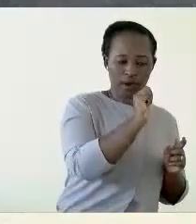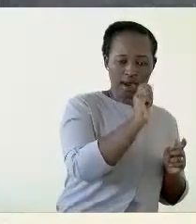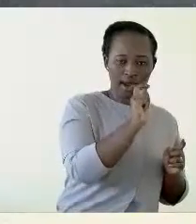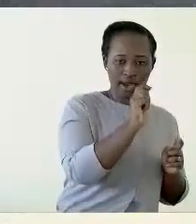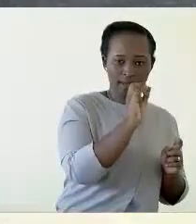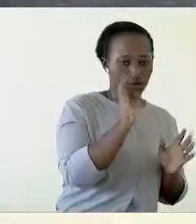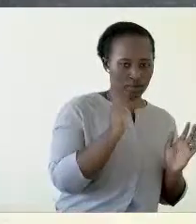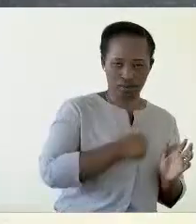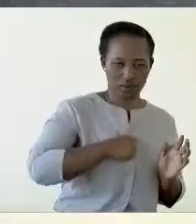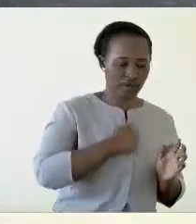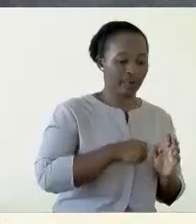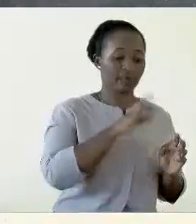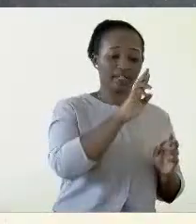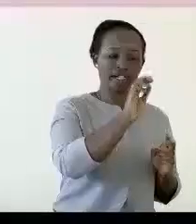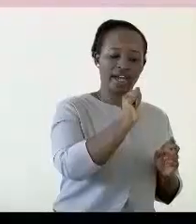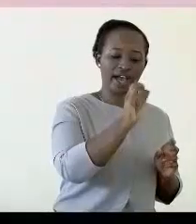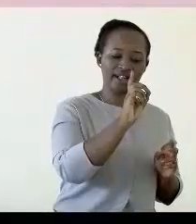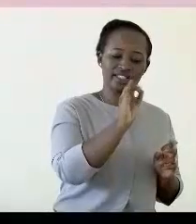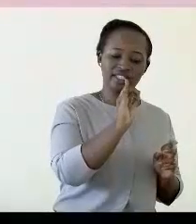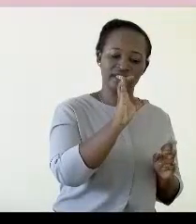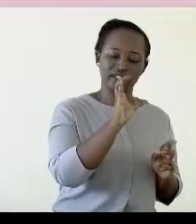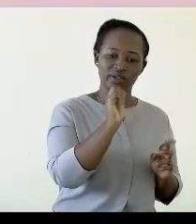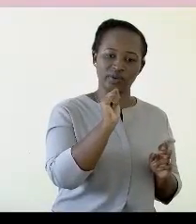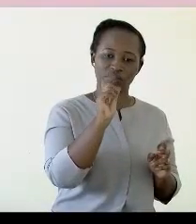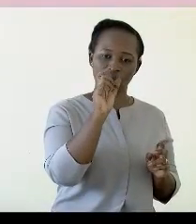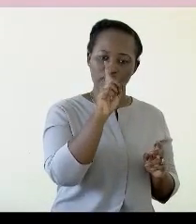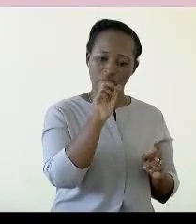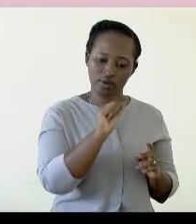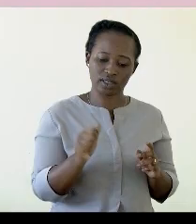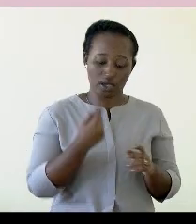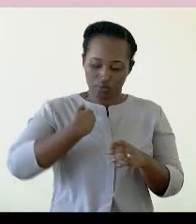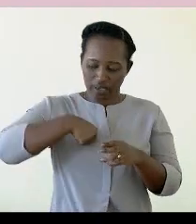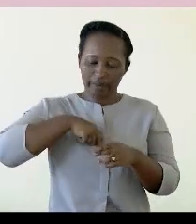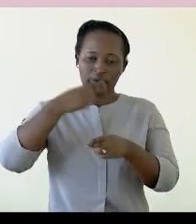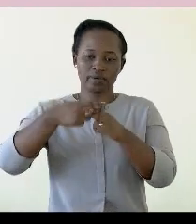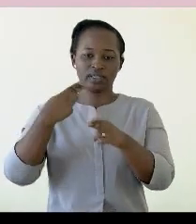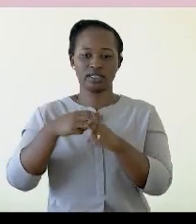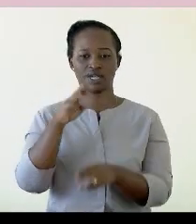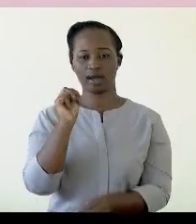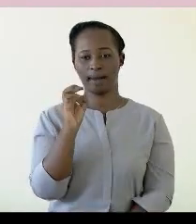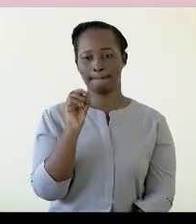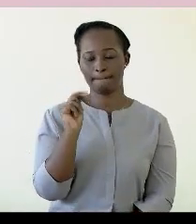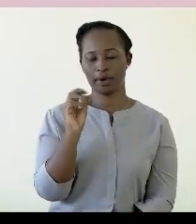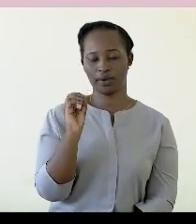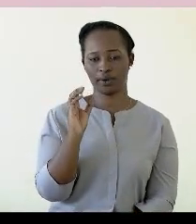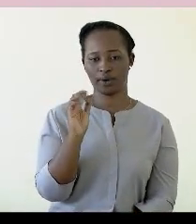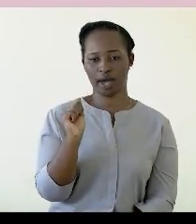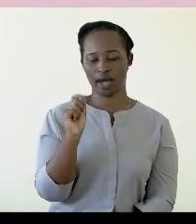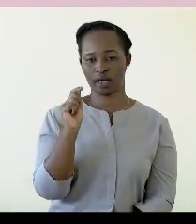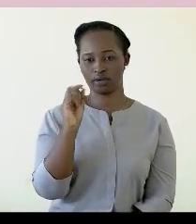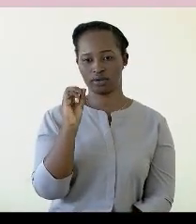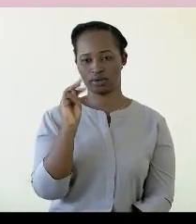the radicals, we call them monoatomic ions. and the radicals are